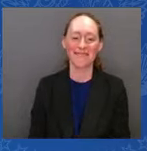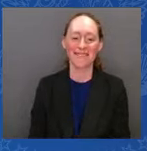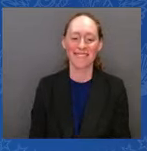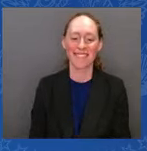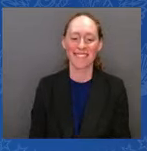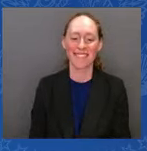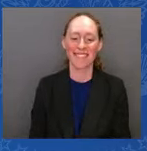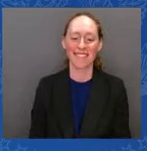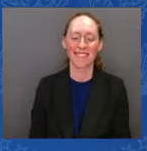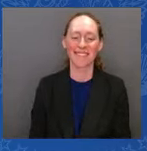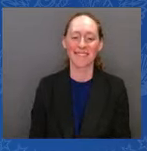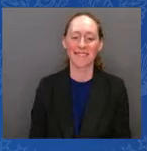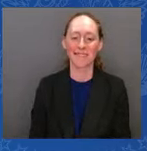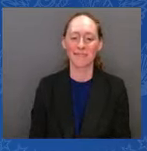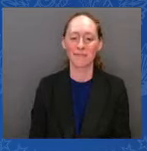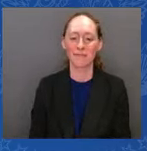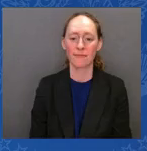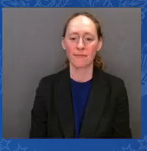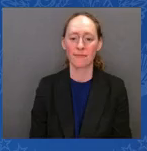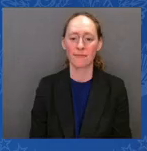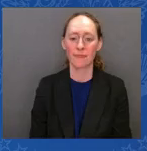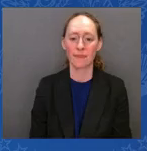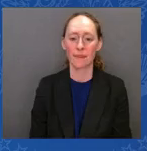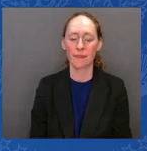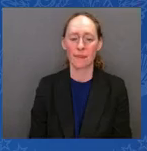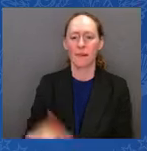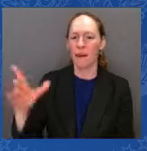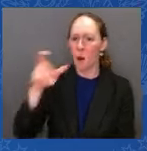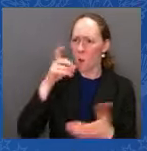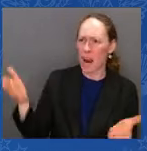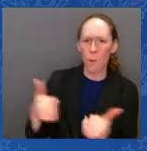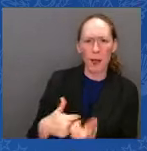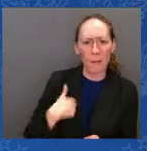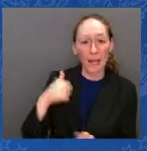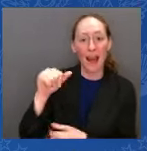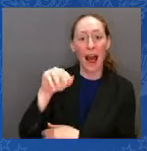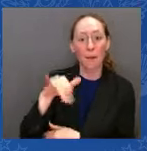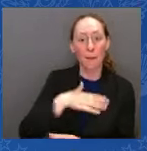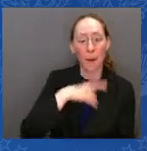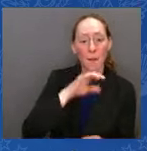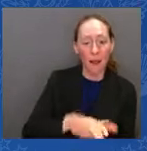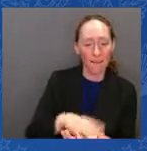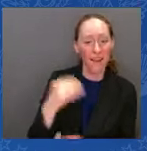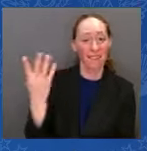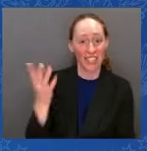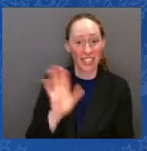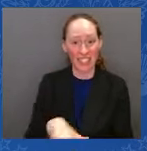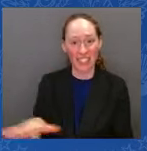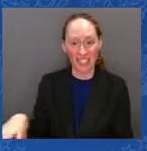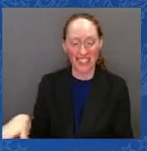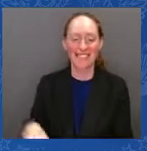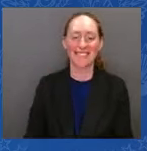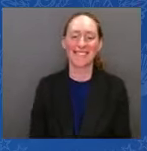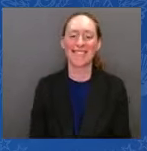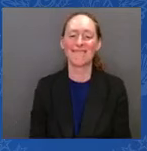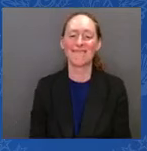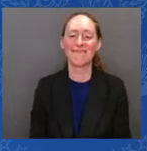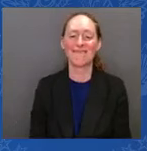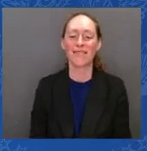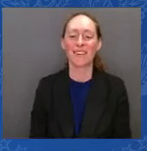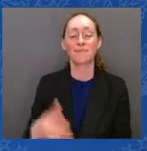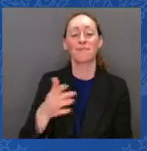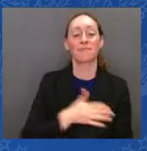I'm joined today by my wife, Amy, my 4 children, Brendan, Eleanor, Shay, and Layla, my mother and father, Nancy and Tom.